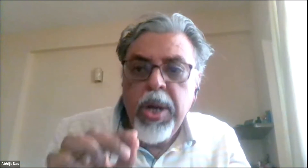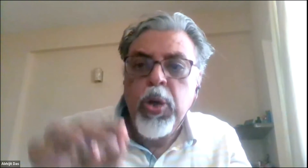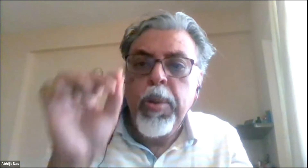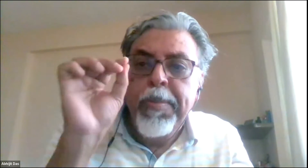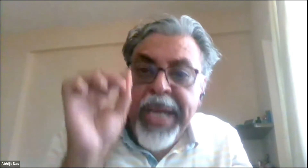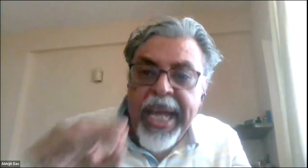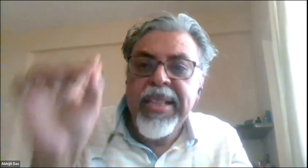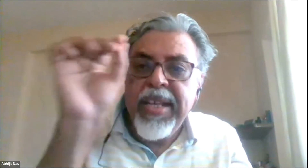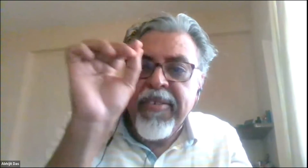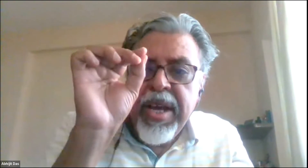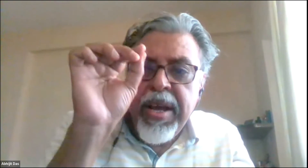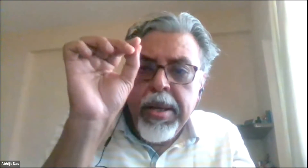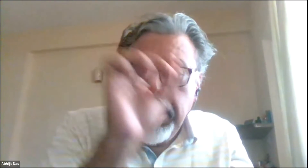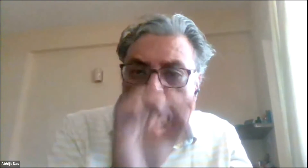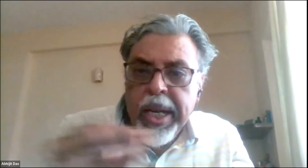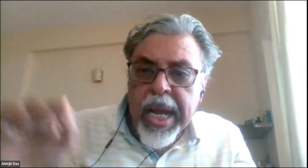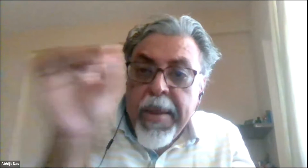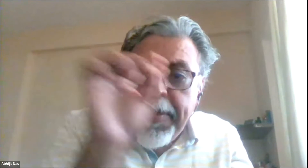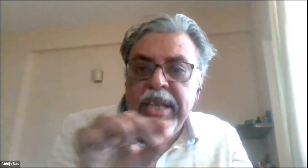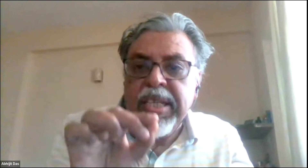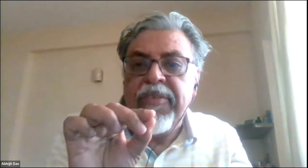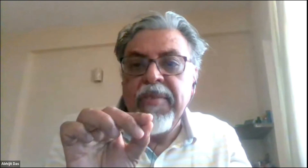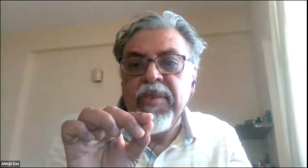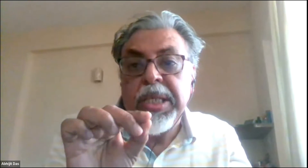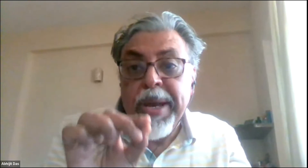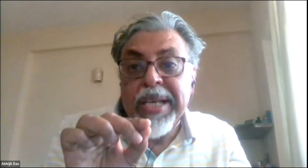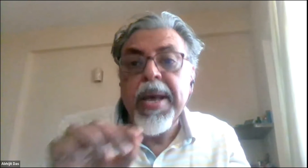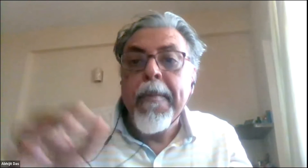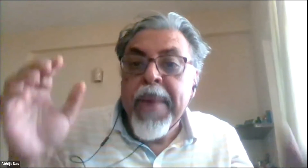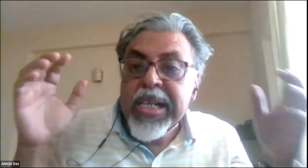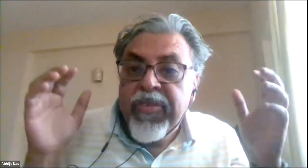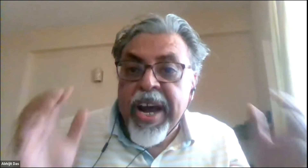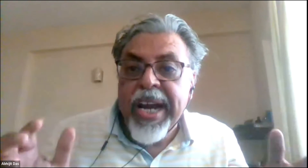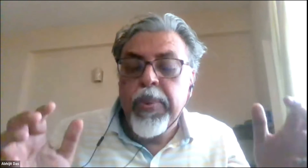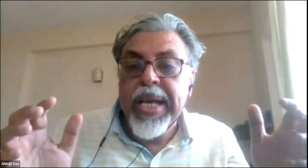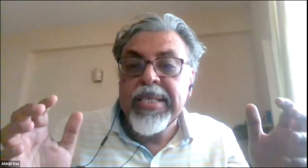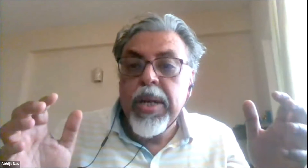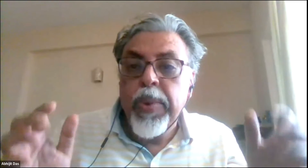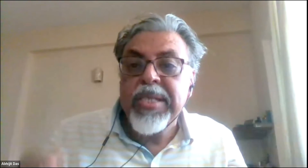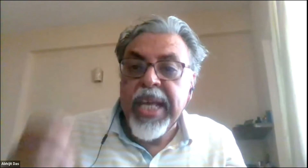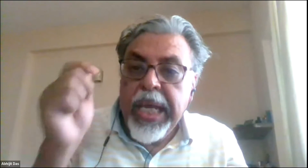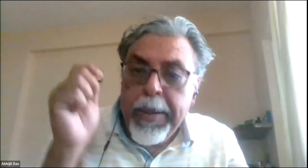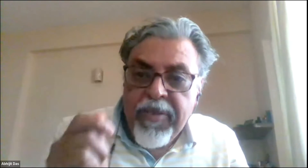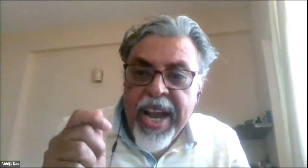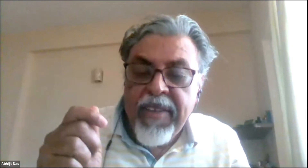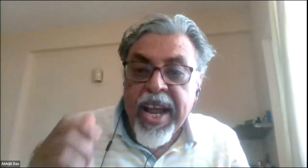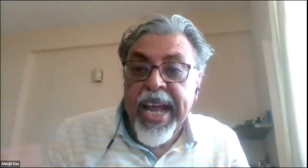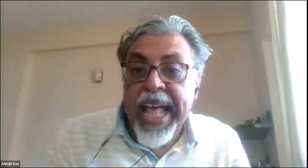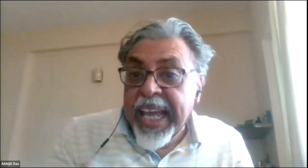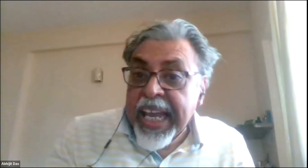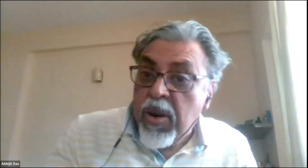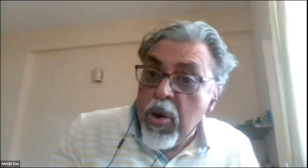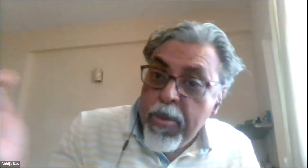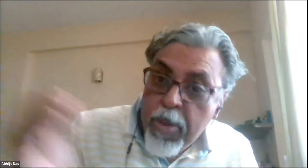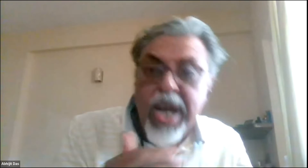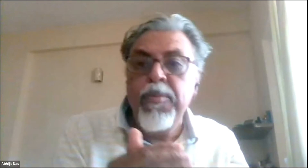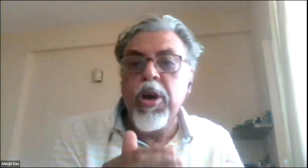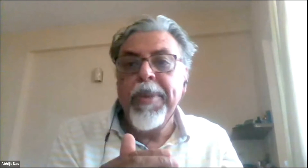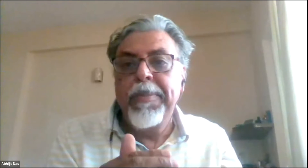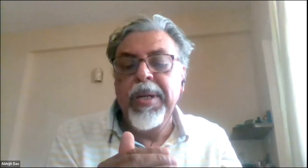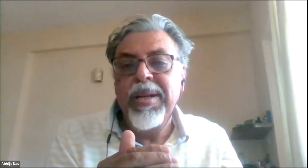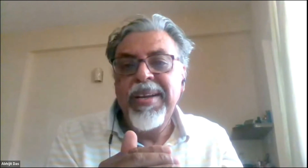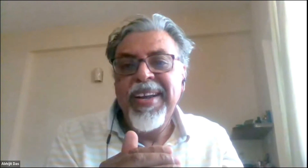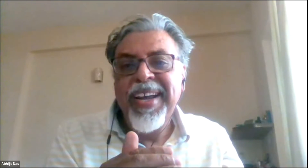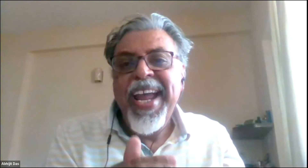door to be in the in a policy framework space must find ways in which they keep the flag flying and they include more and